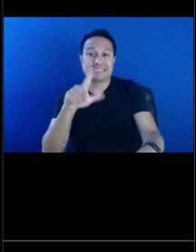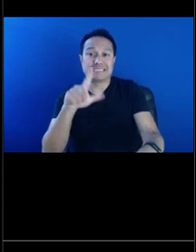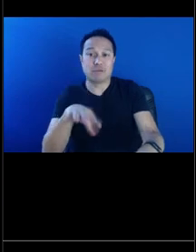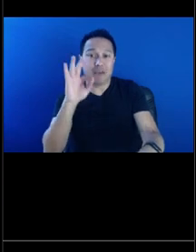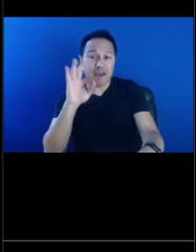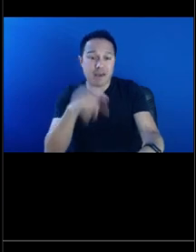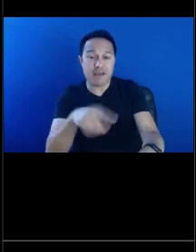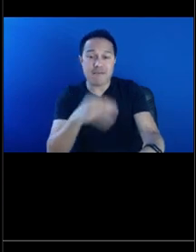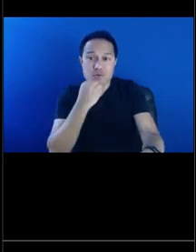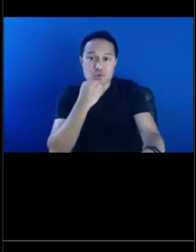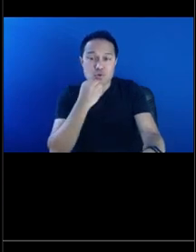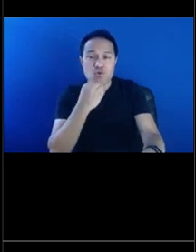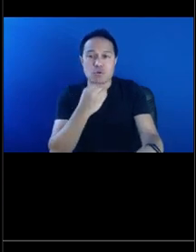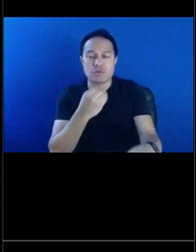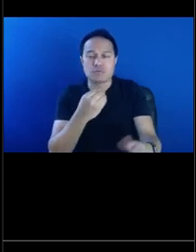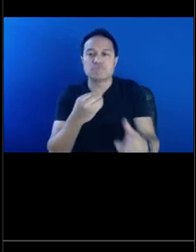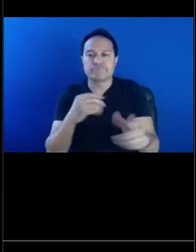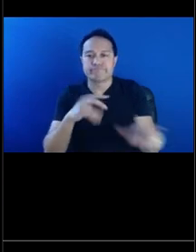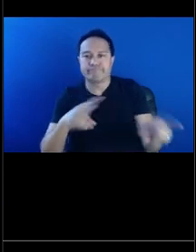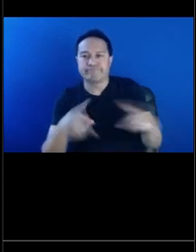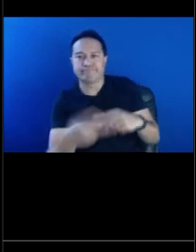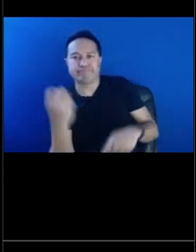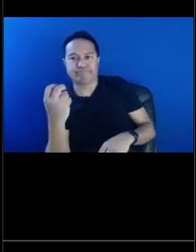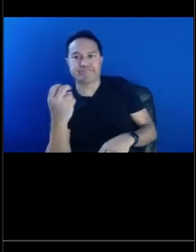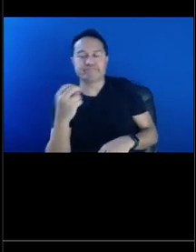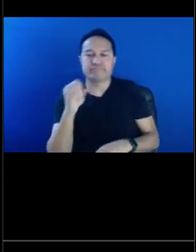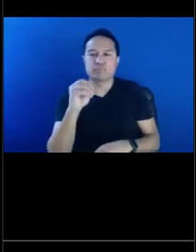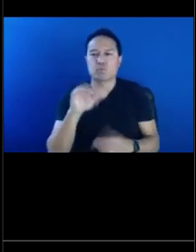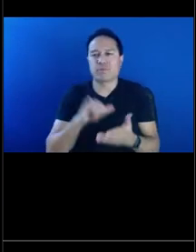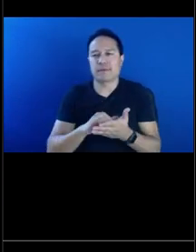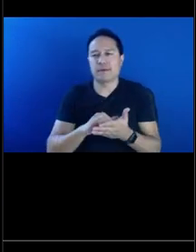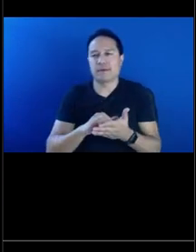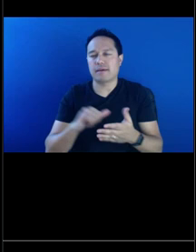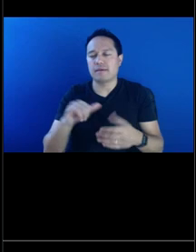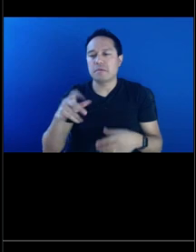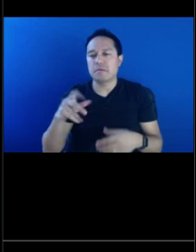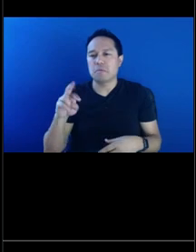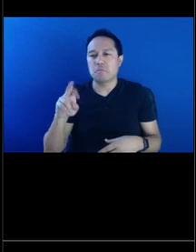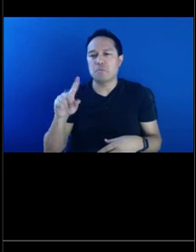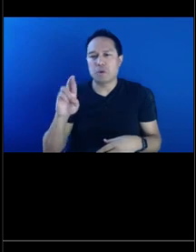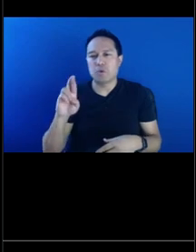So there's a couple of different ways where those predators can impact the monk seals.